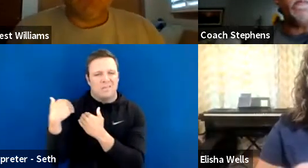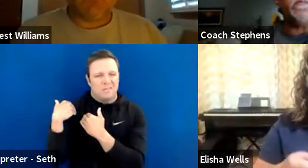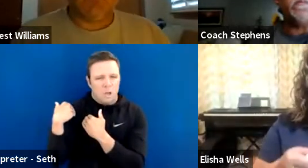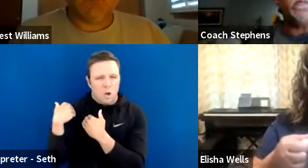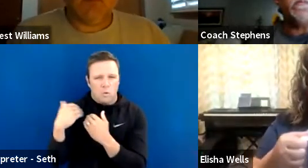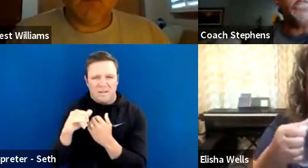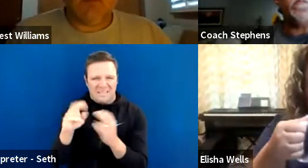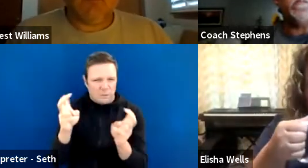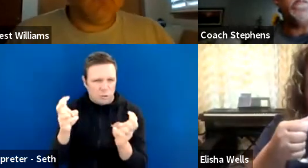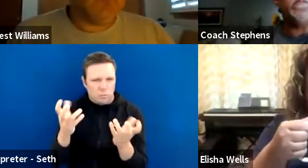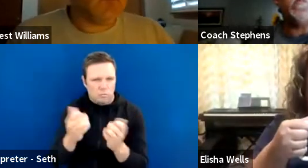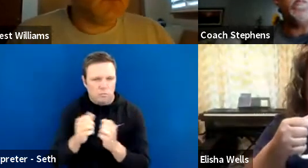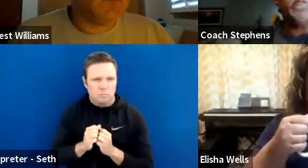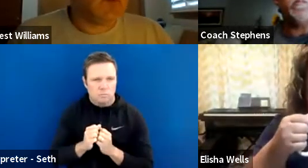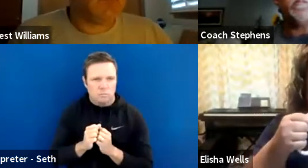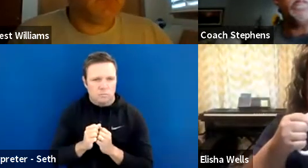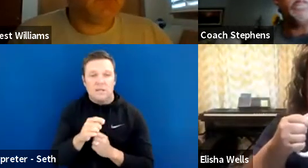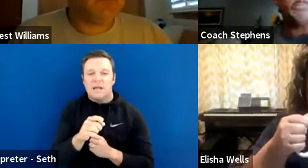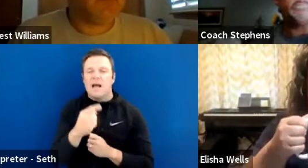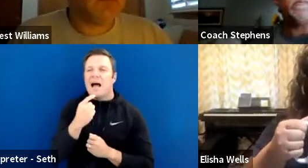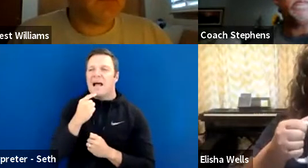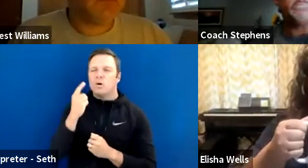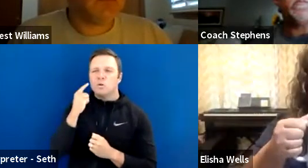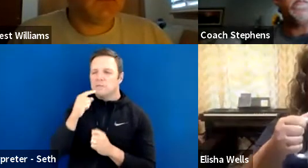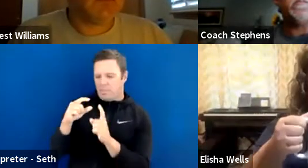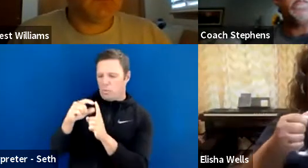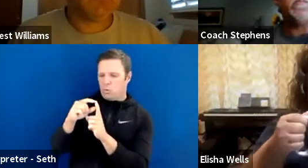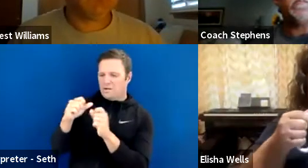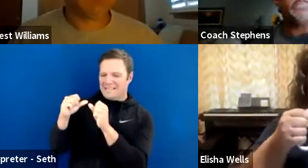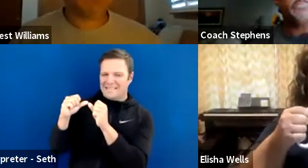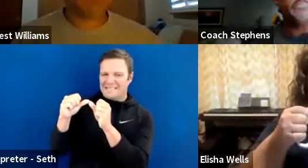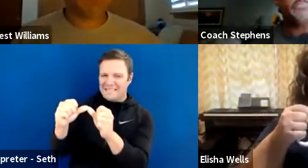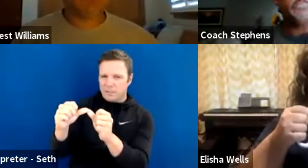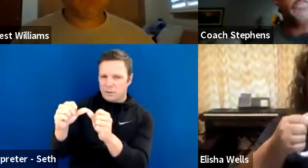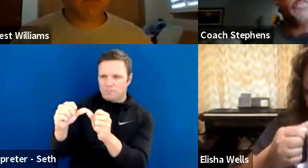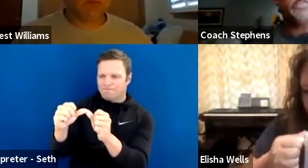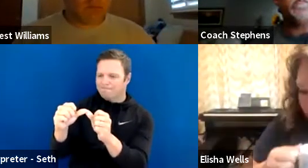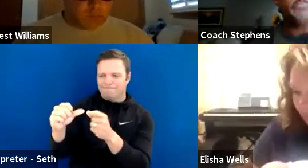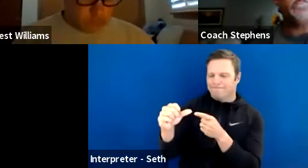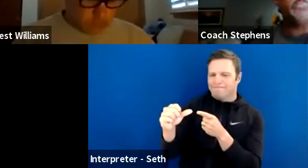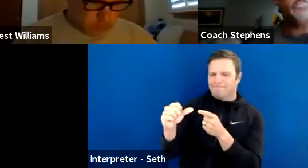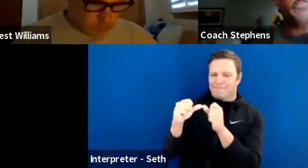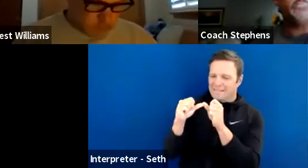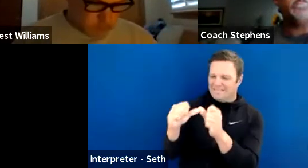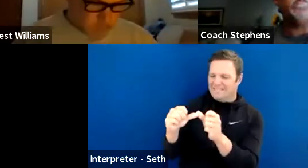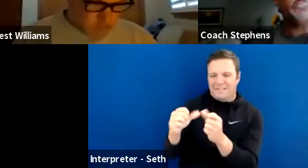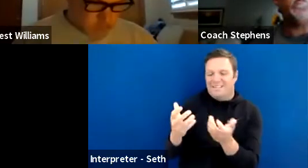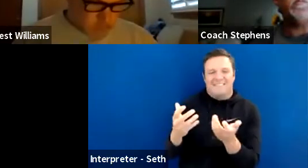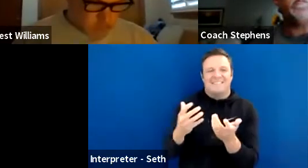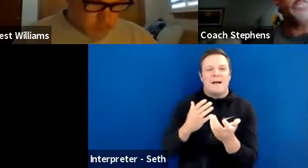So, you know, the word I picked up on there is continue. And I don't even know that word in my